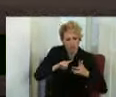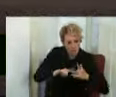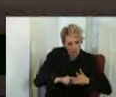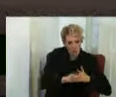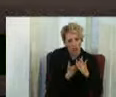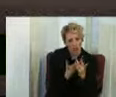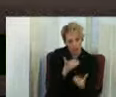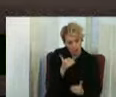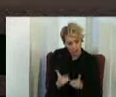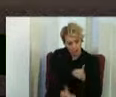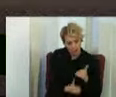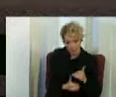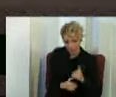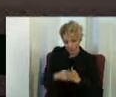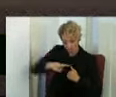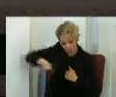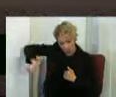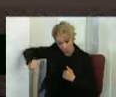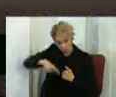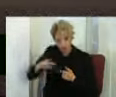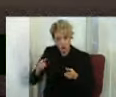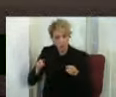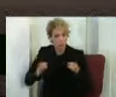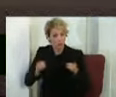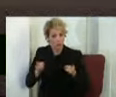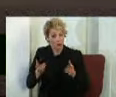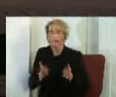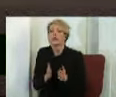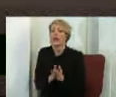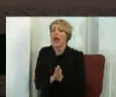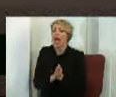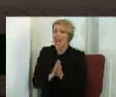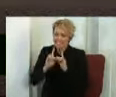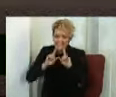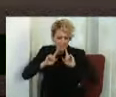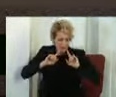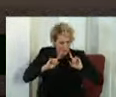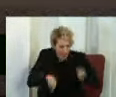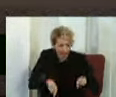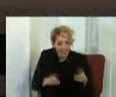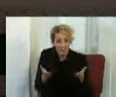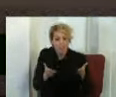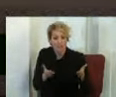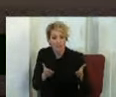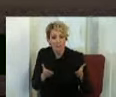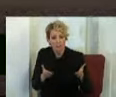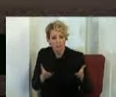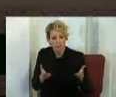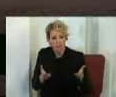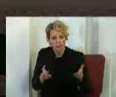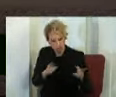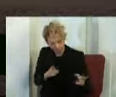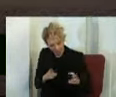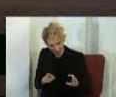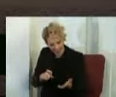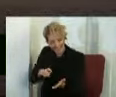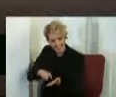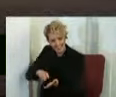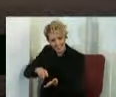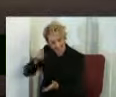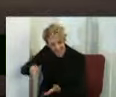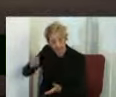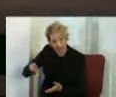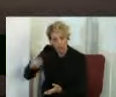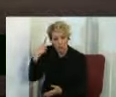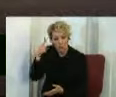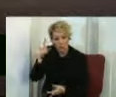by which those who have served demand and receive the services that they respect and need, especially